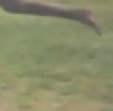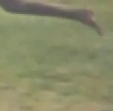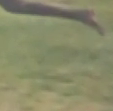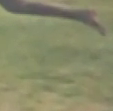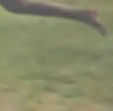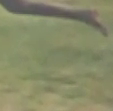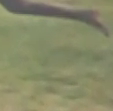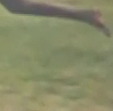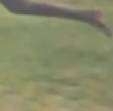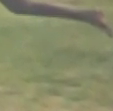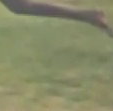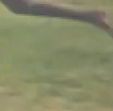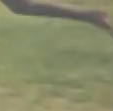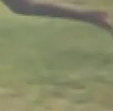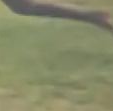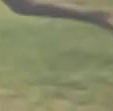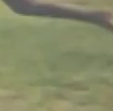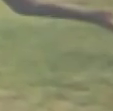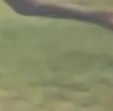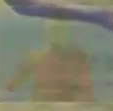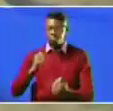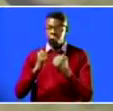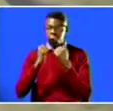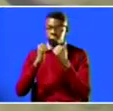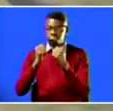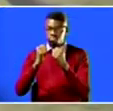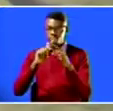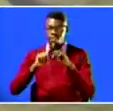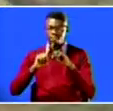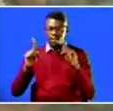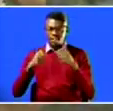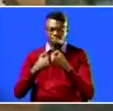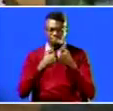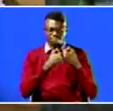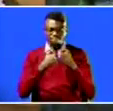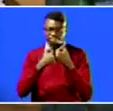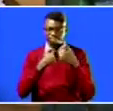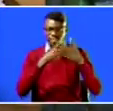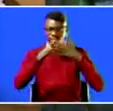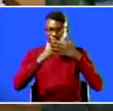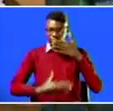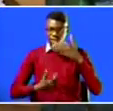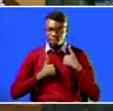Monica Wambui has grown up a strong lady despite her cycle of challenges.